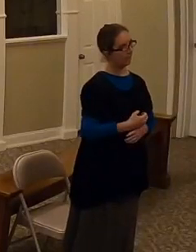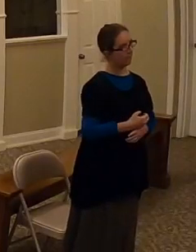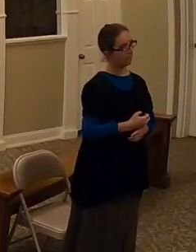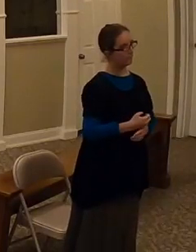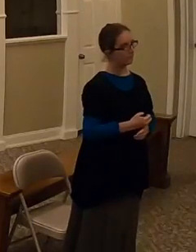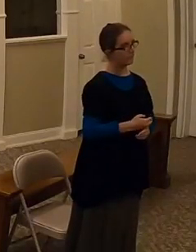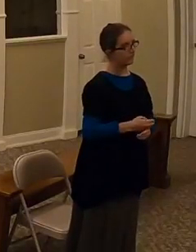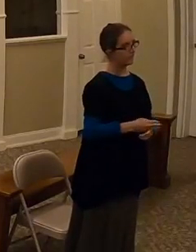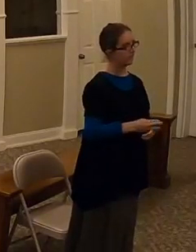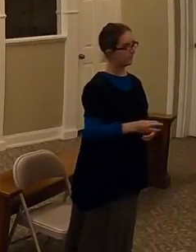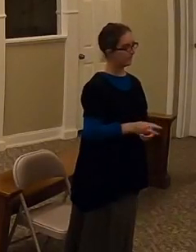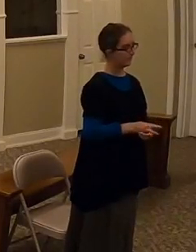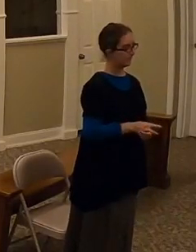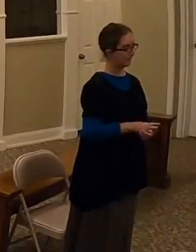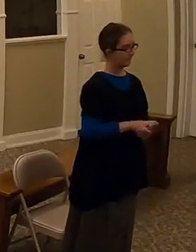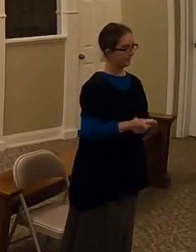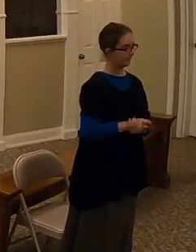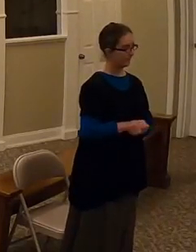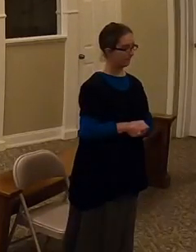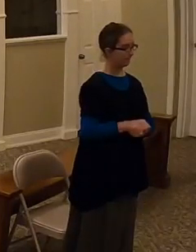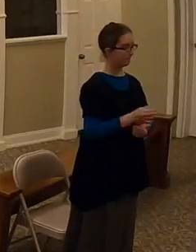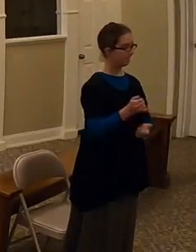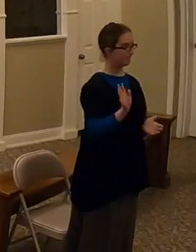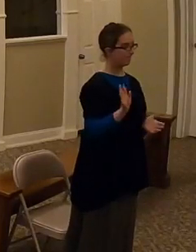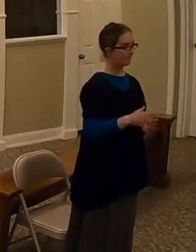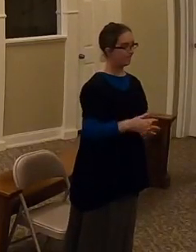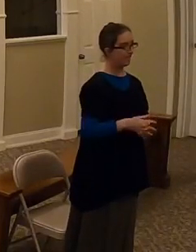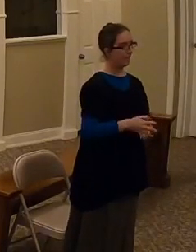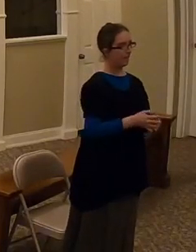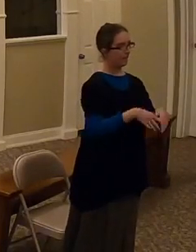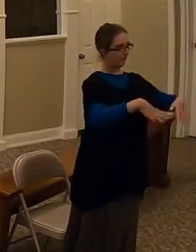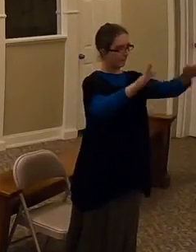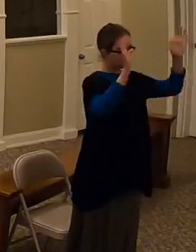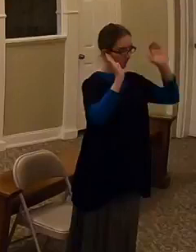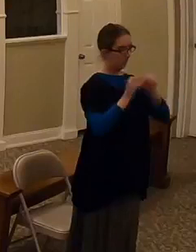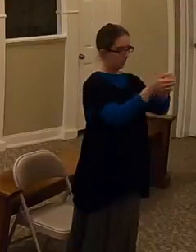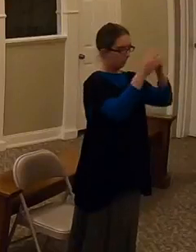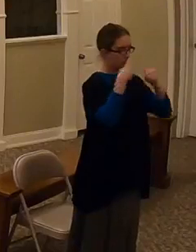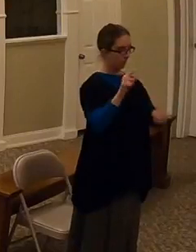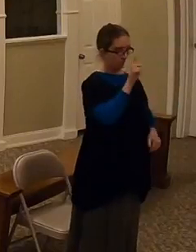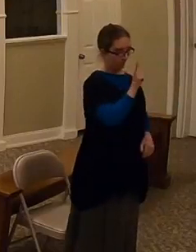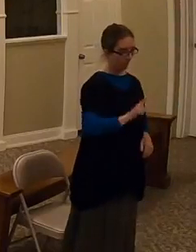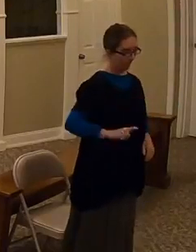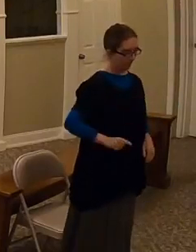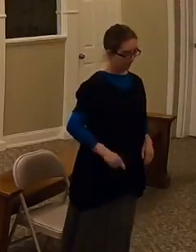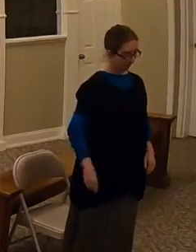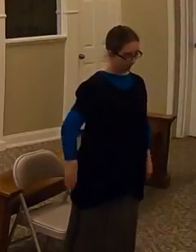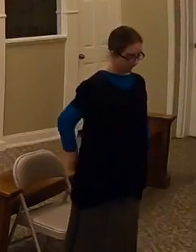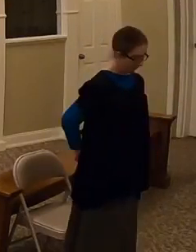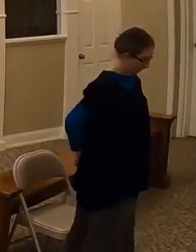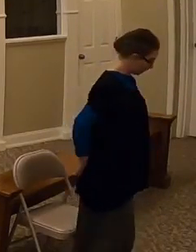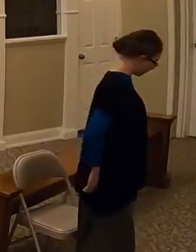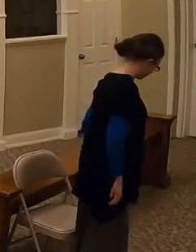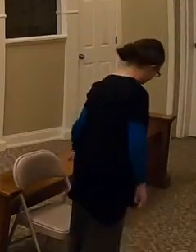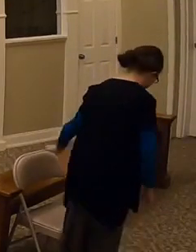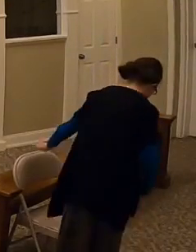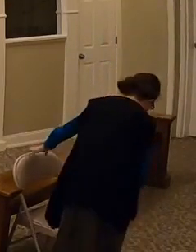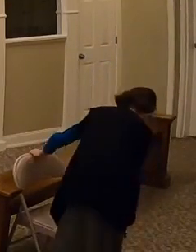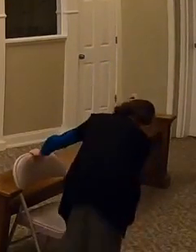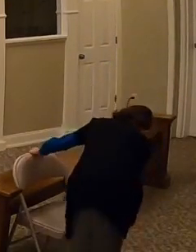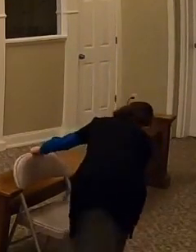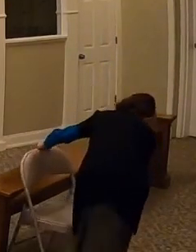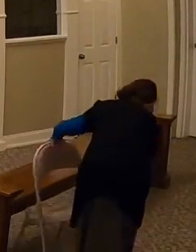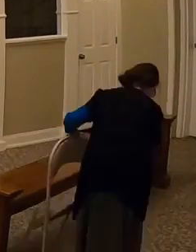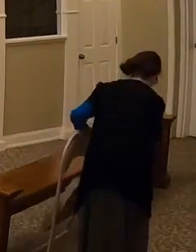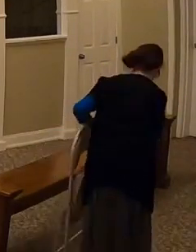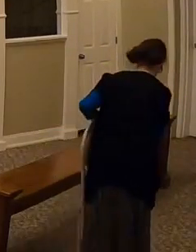clue. Amen. But anyway, let's just lift our hands and worship the Lord. Oh my God, I thank you. Lord, I love